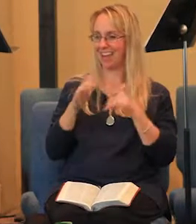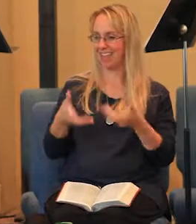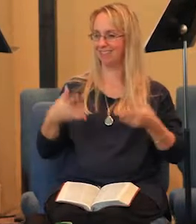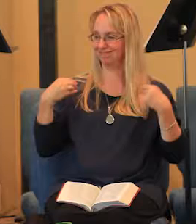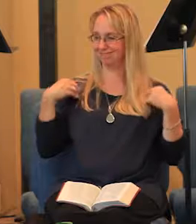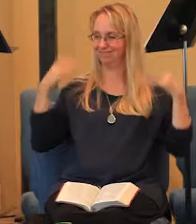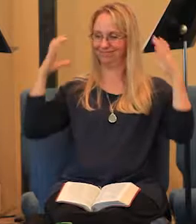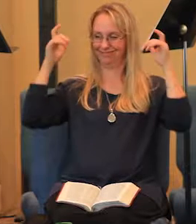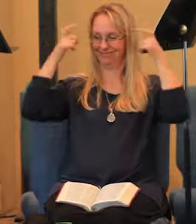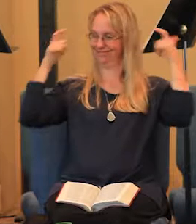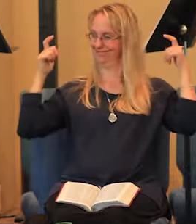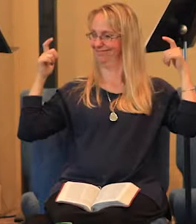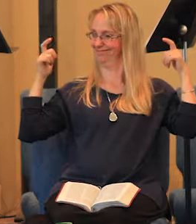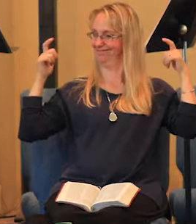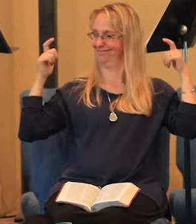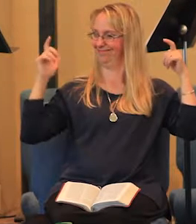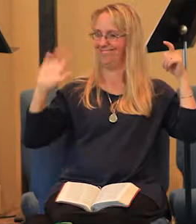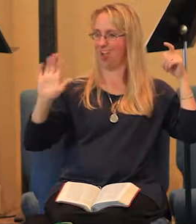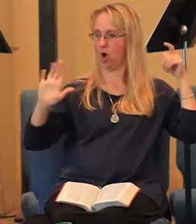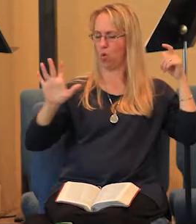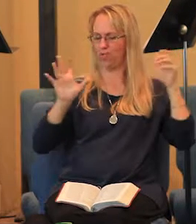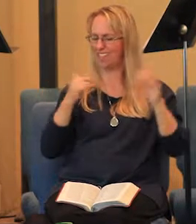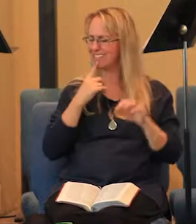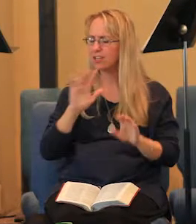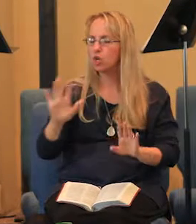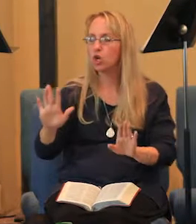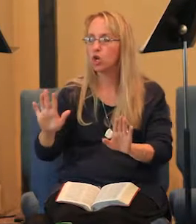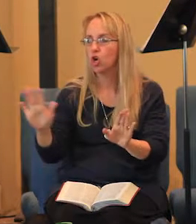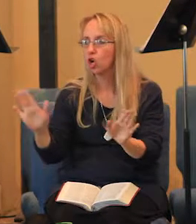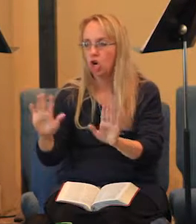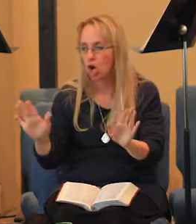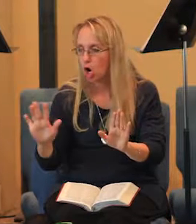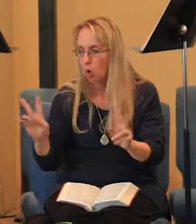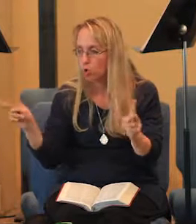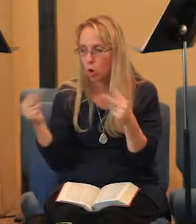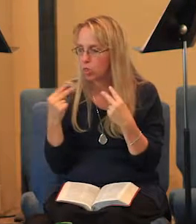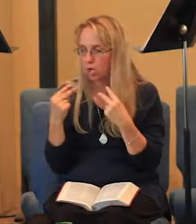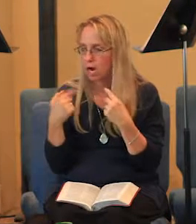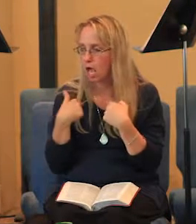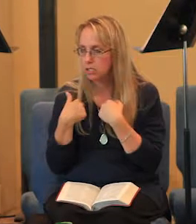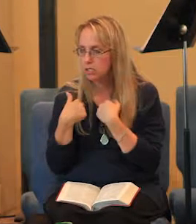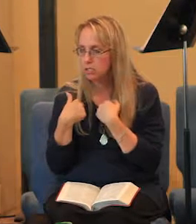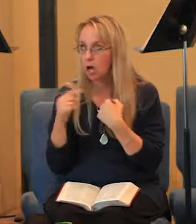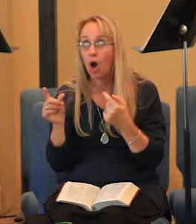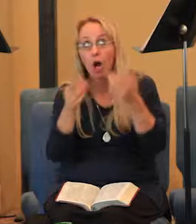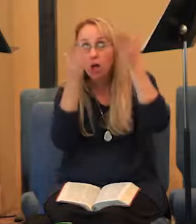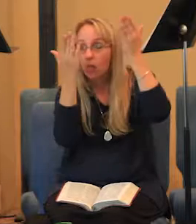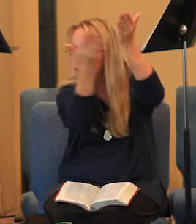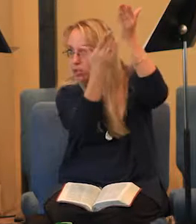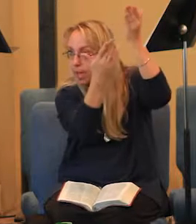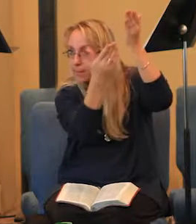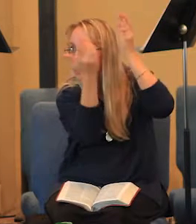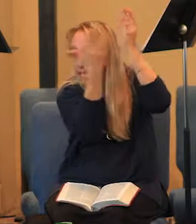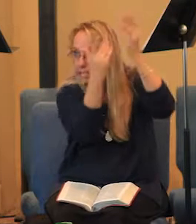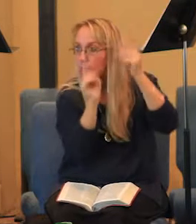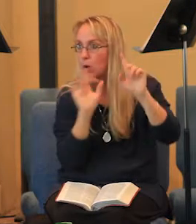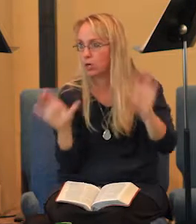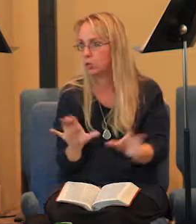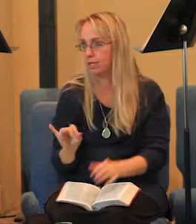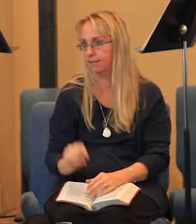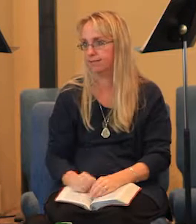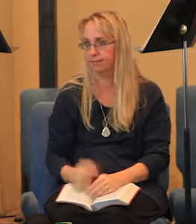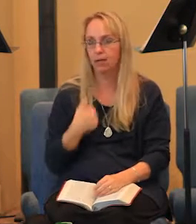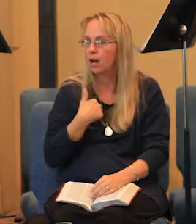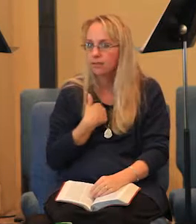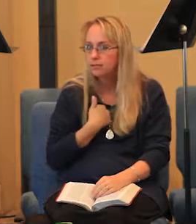on themselves. They said, really, don't look at us. You need to acknowledge him because he's the one that did